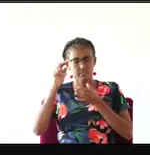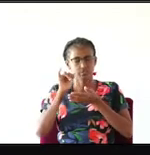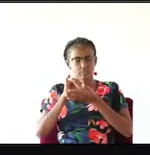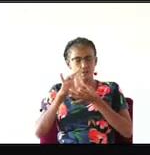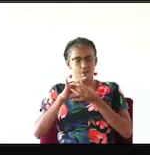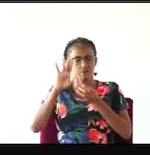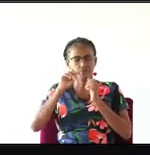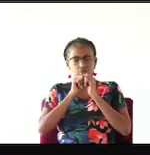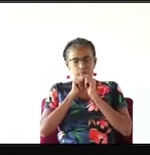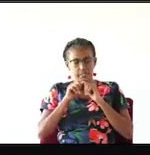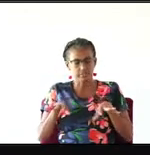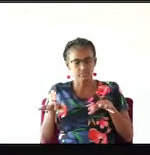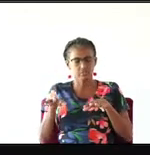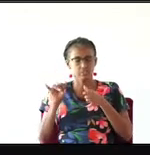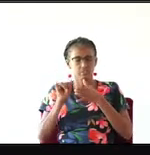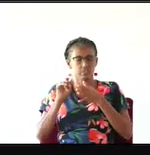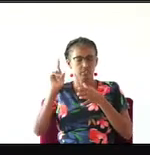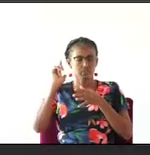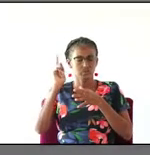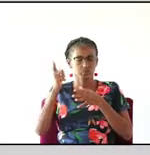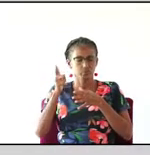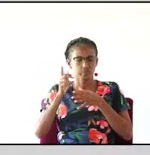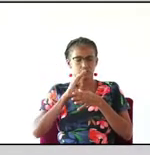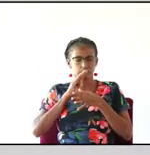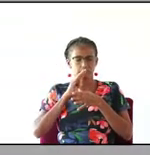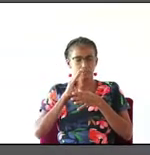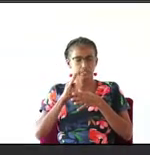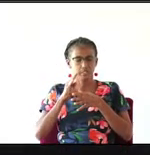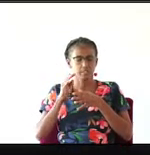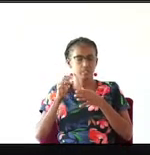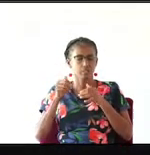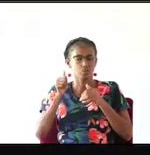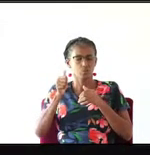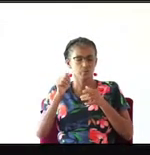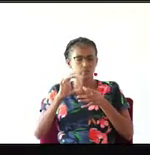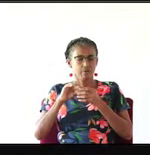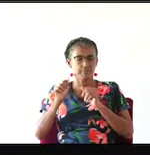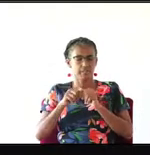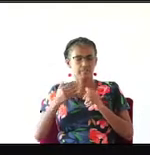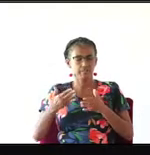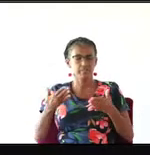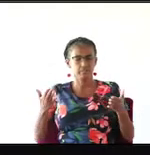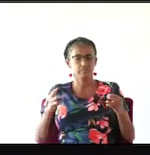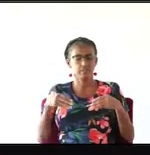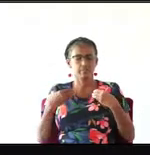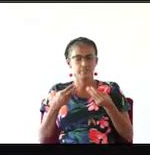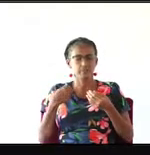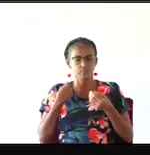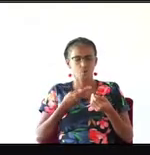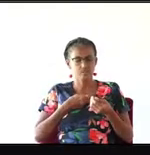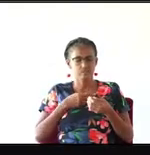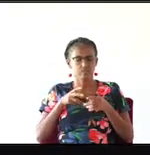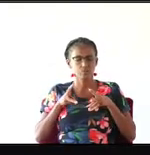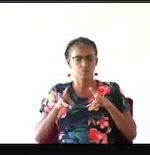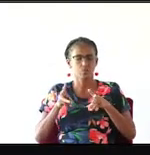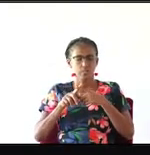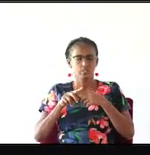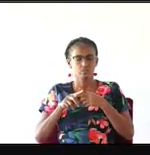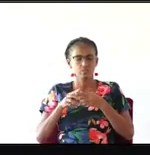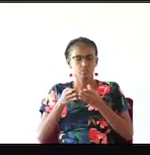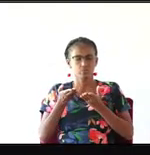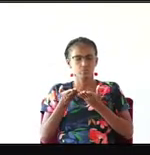of your blessing, that you being the owner of everything has given us the stewardship responsibility to give